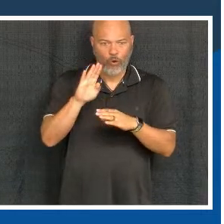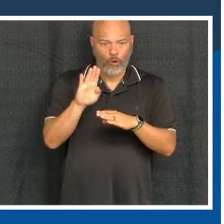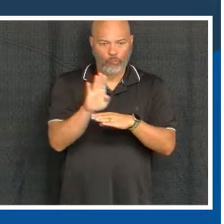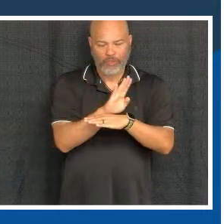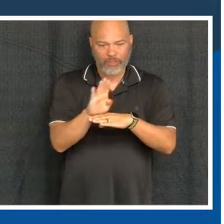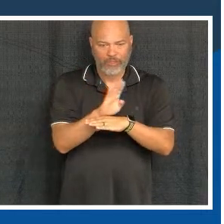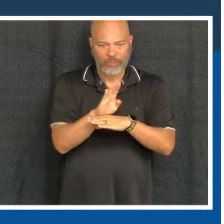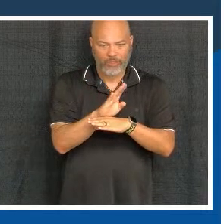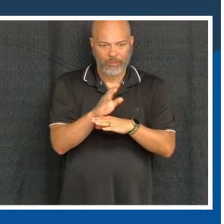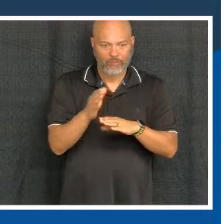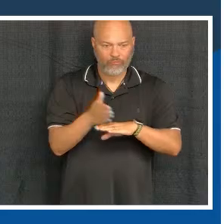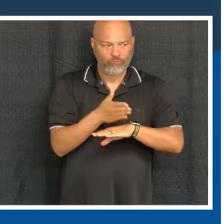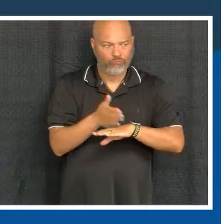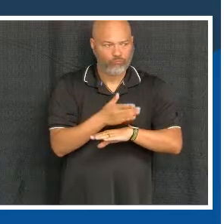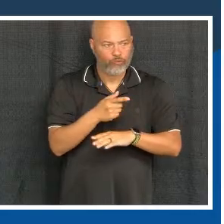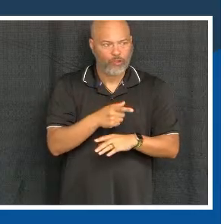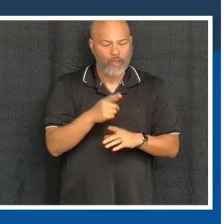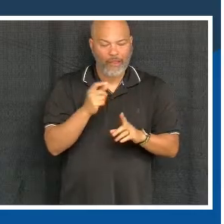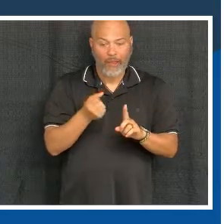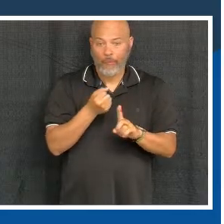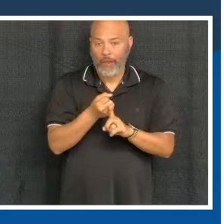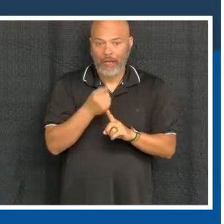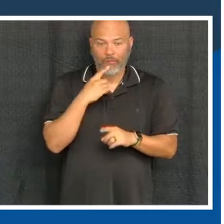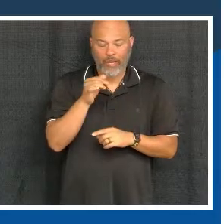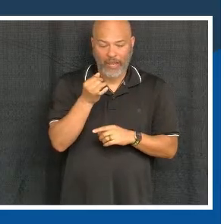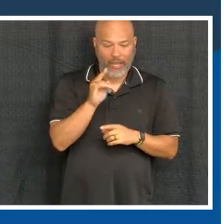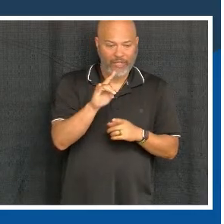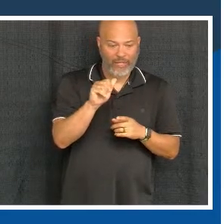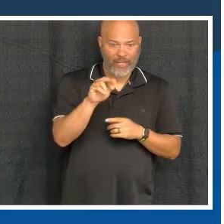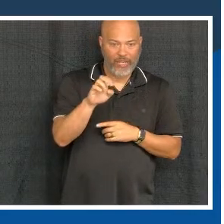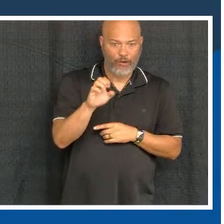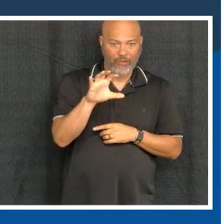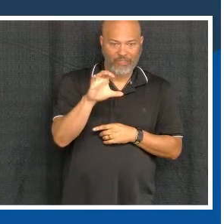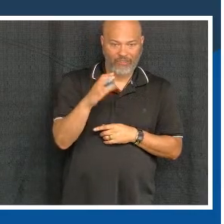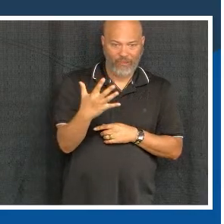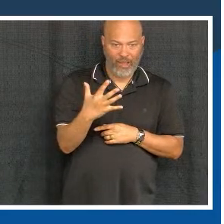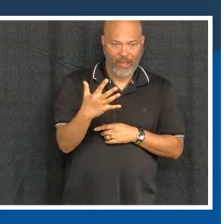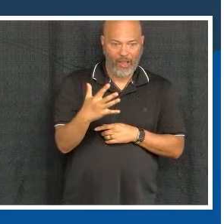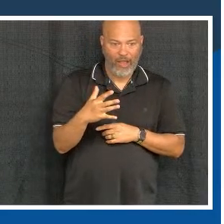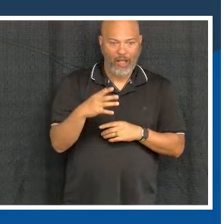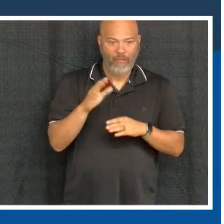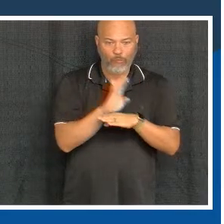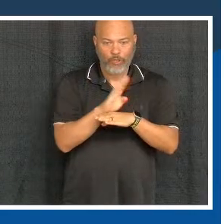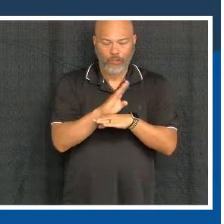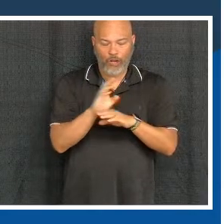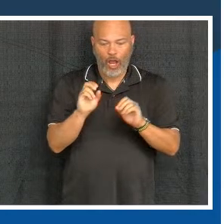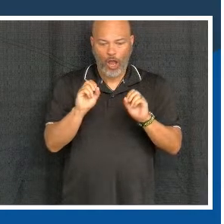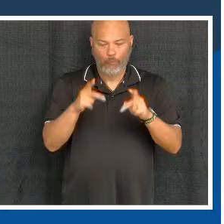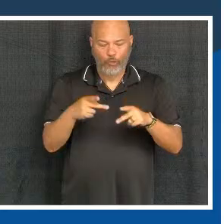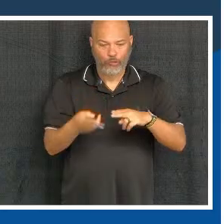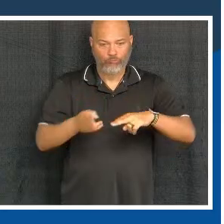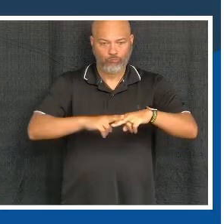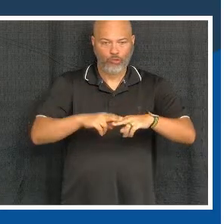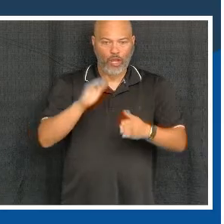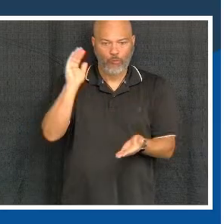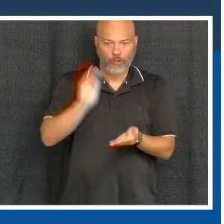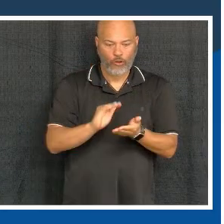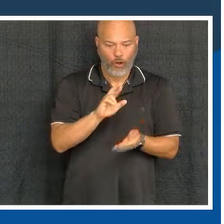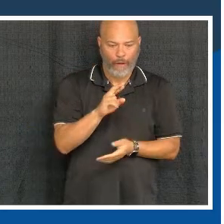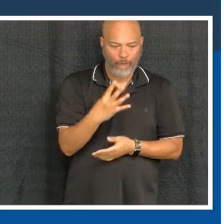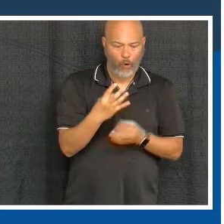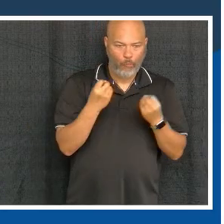development. Proposed impact would be 18 acres of C5 commercial opportunity increased and a reduction of